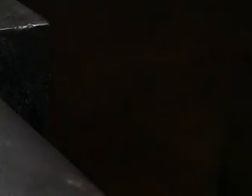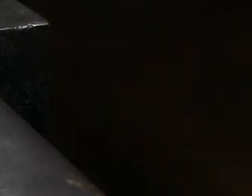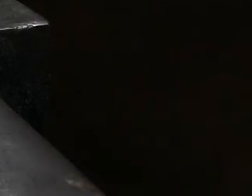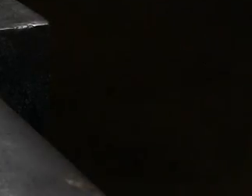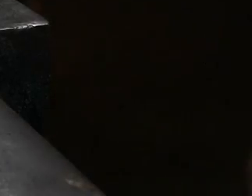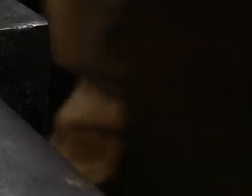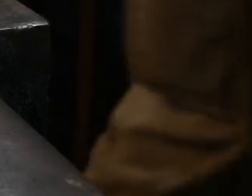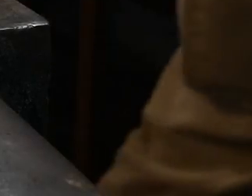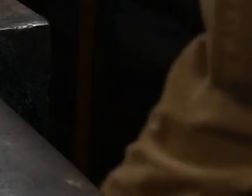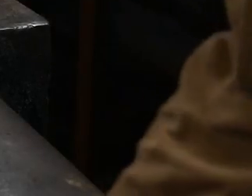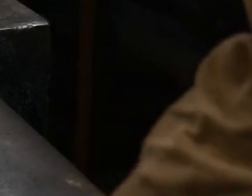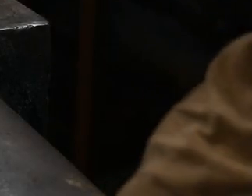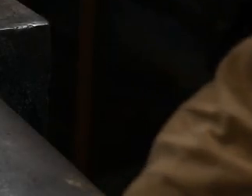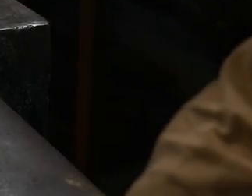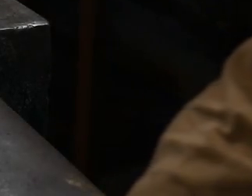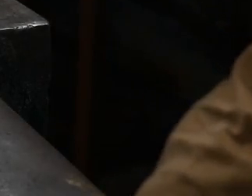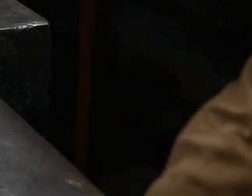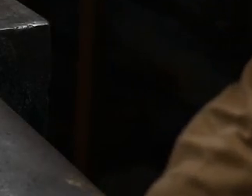well.